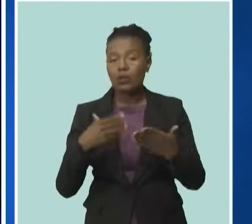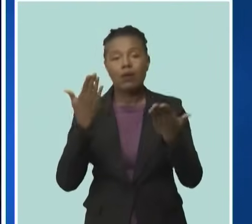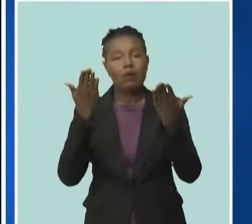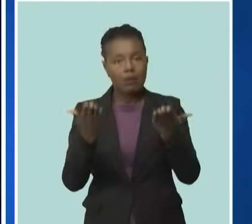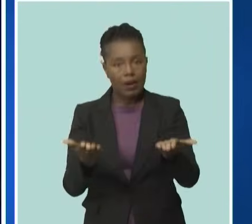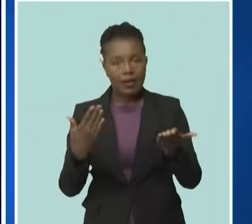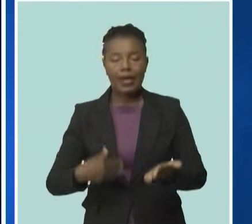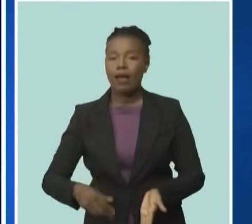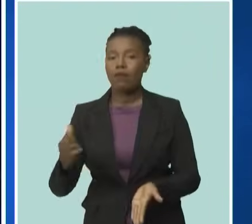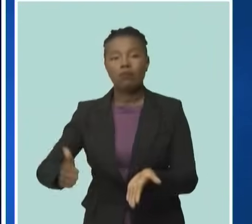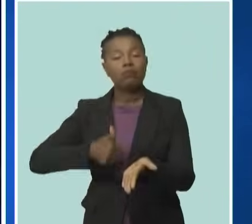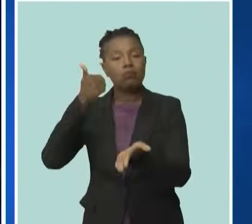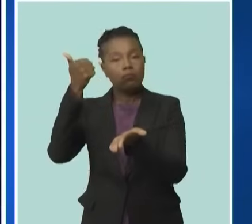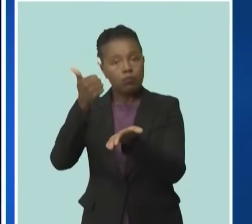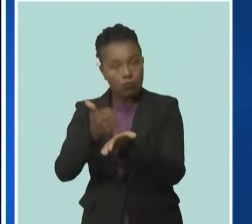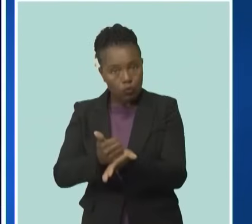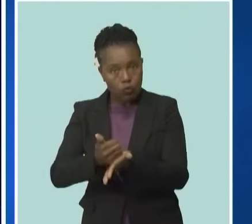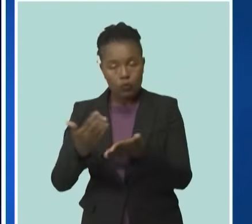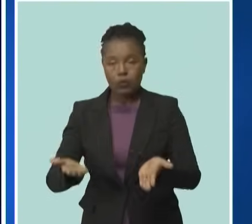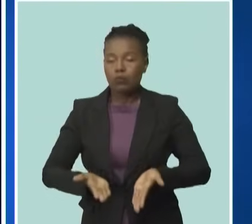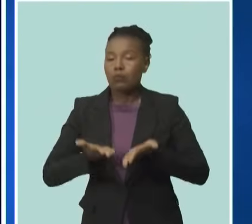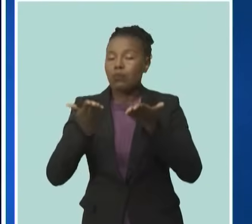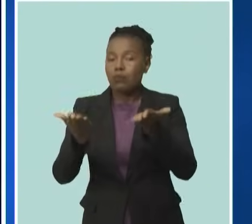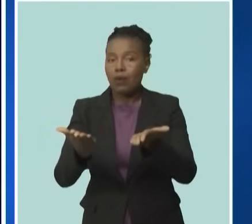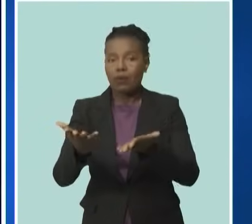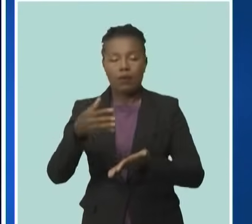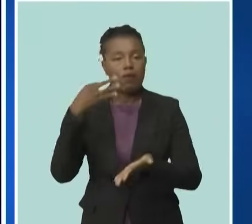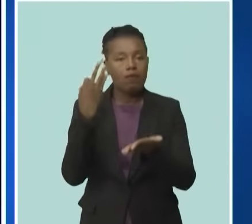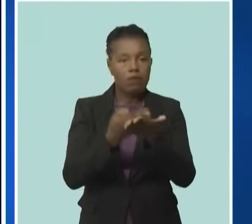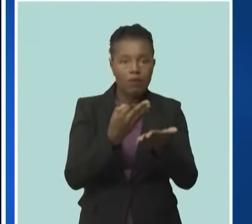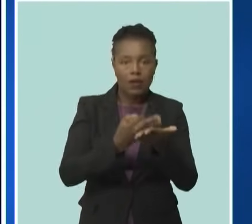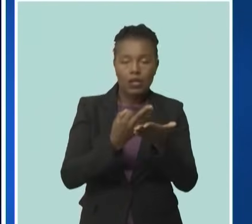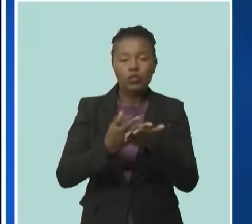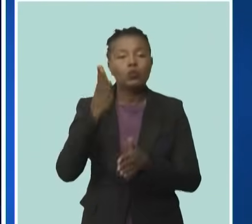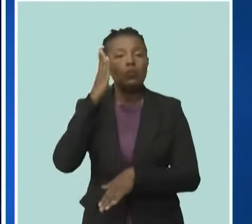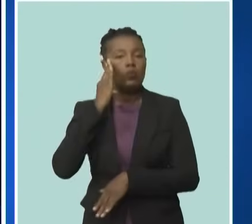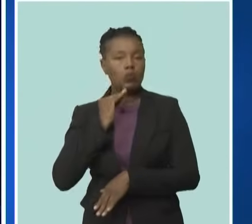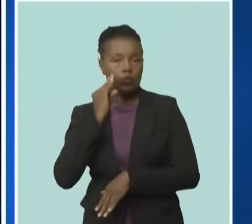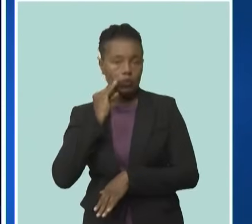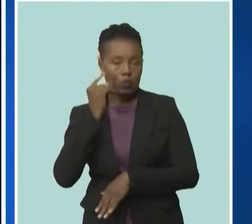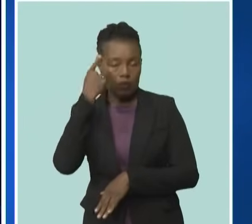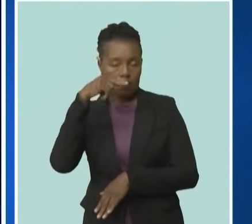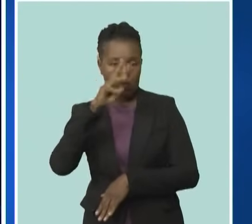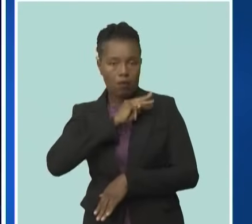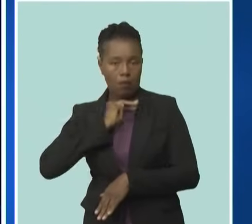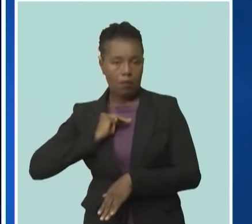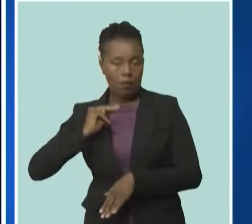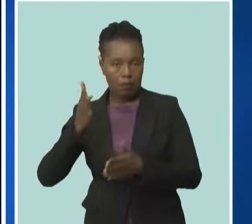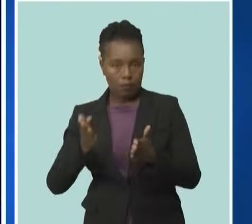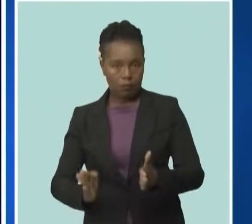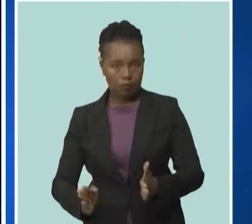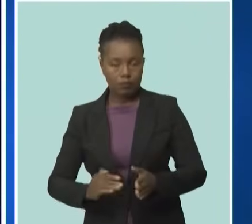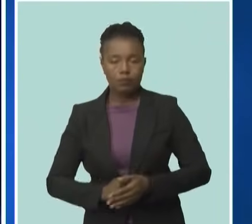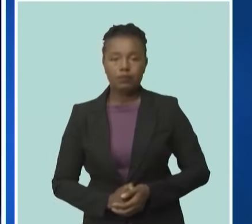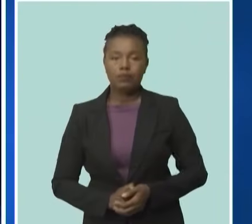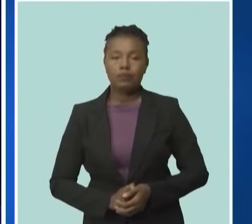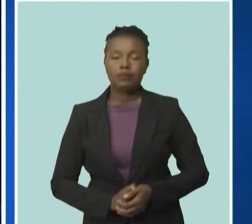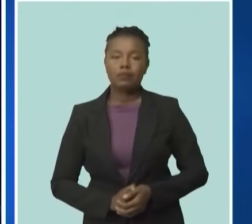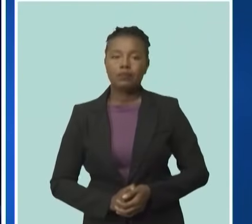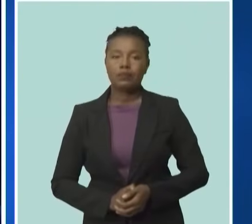provide, interactive and empowering financial experience for our members.